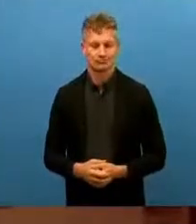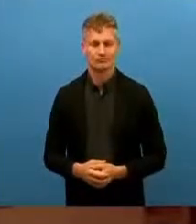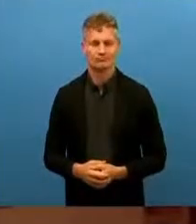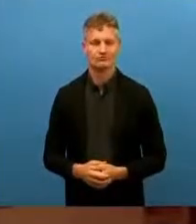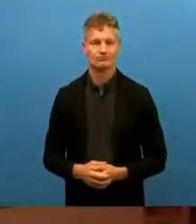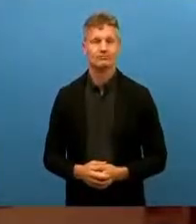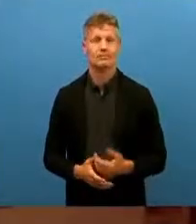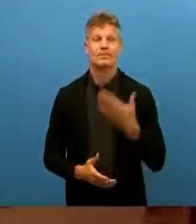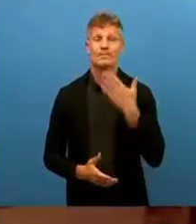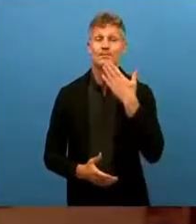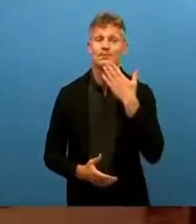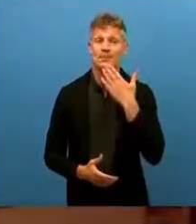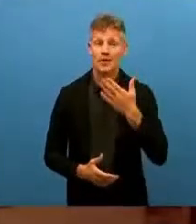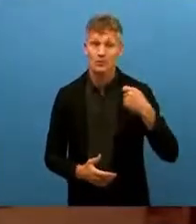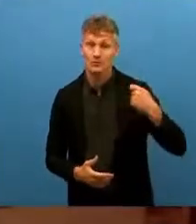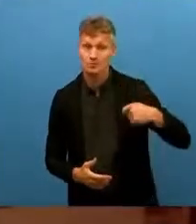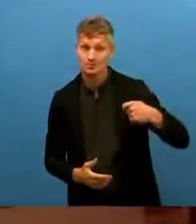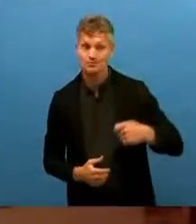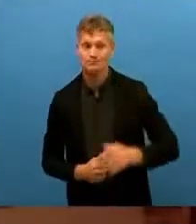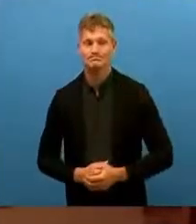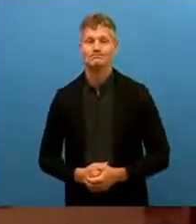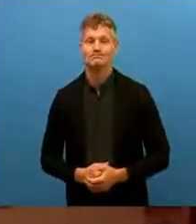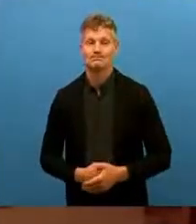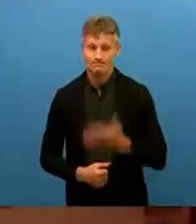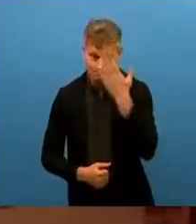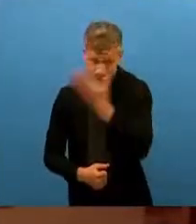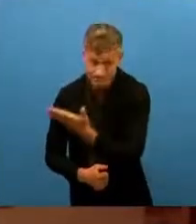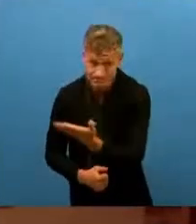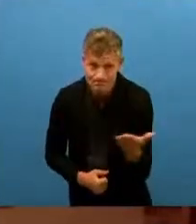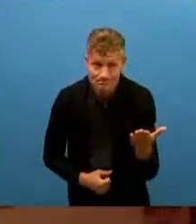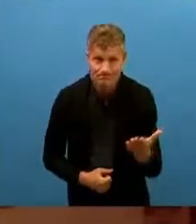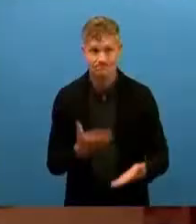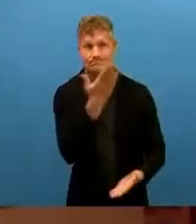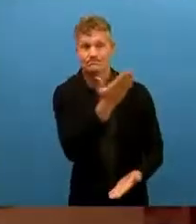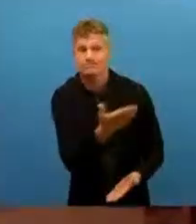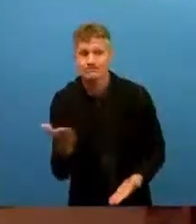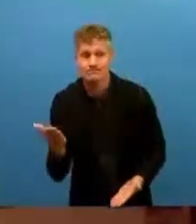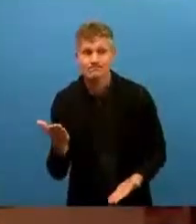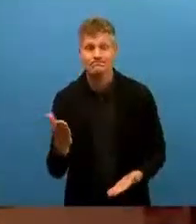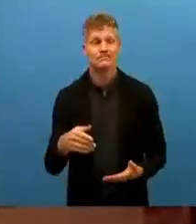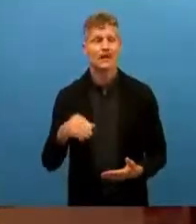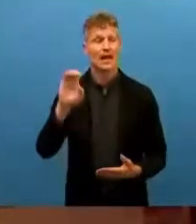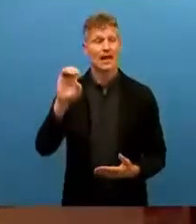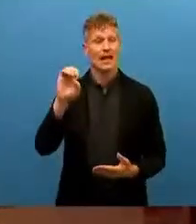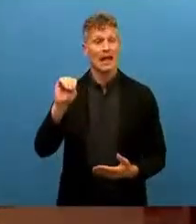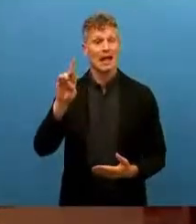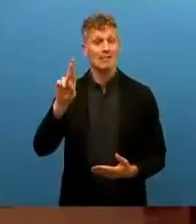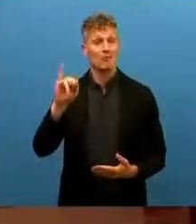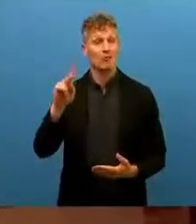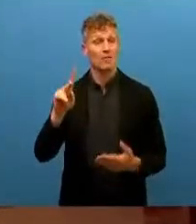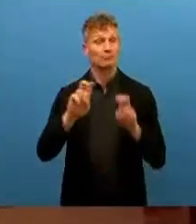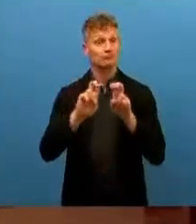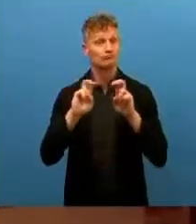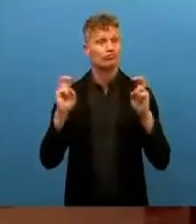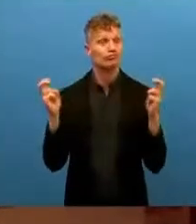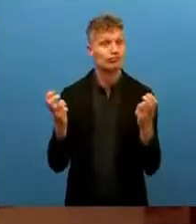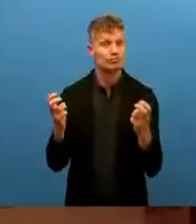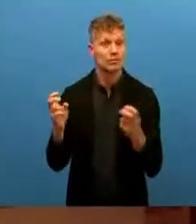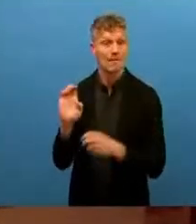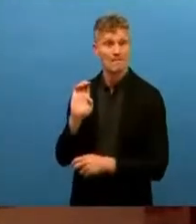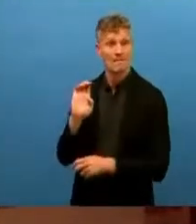Thank you, Madam Chair, members of the EMRIP, distinguished panelists, excellencies, delegates, Indigenous